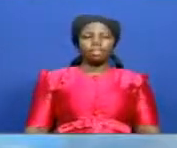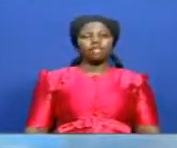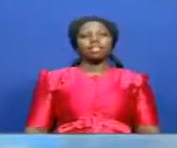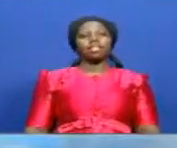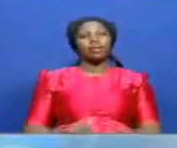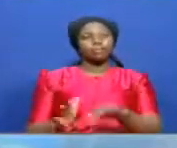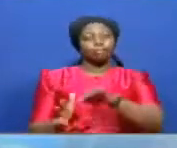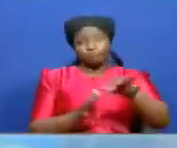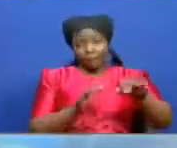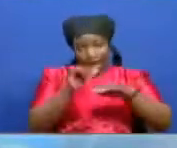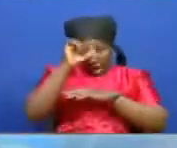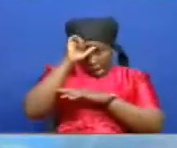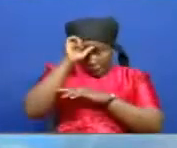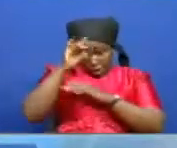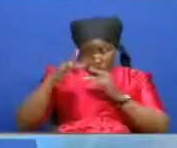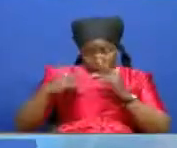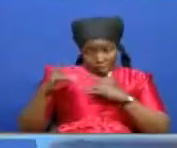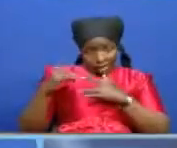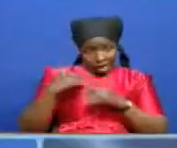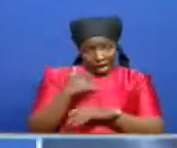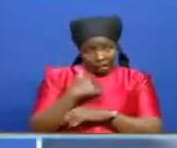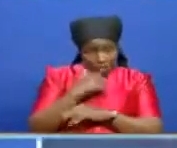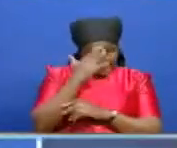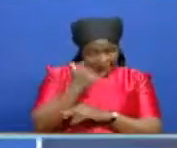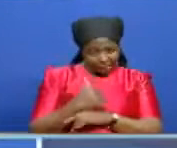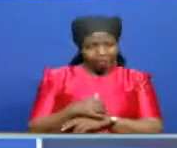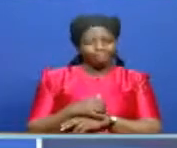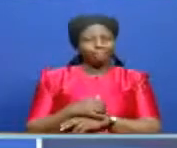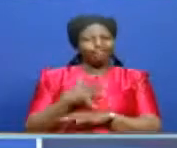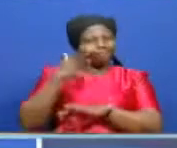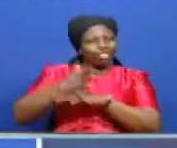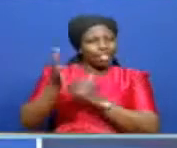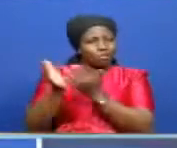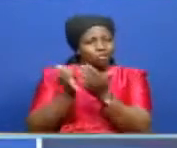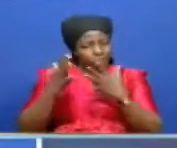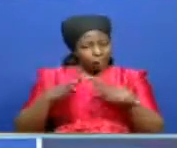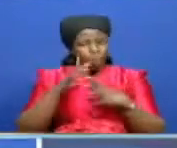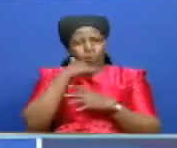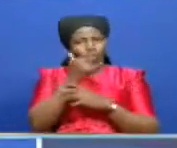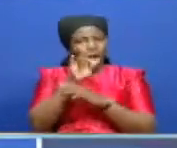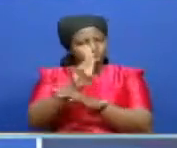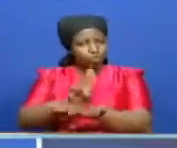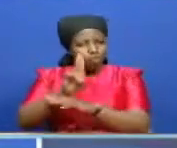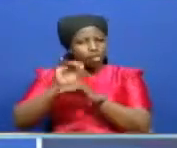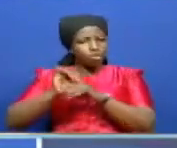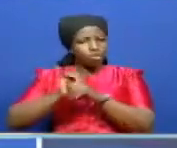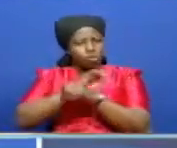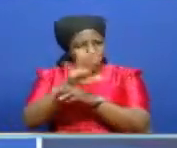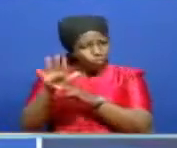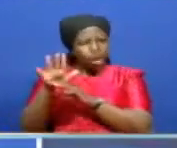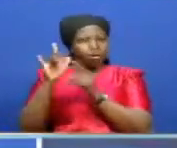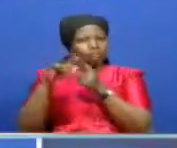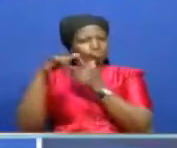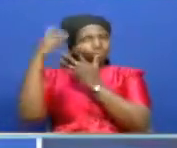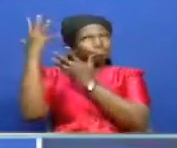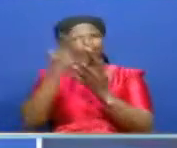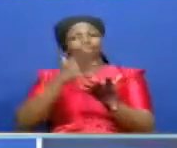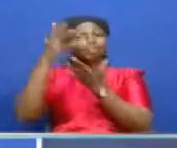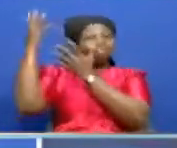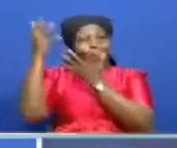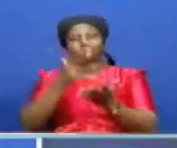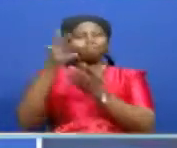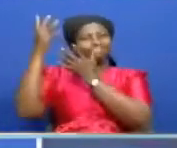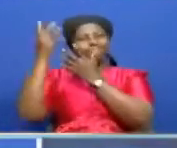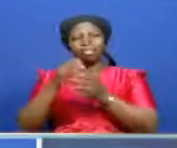The government is concerned that some unscrupulous business operators are taking advantage of the COVID-19 pandemic to flood the country with low-quality